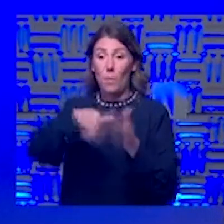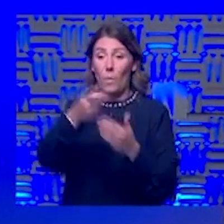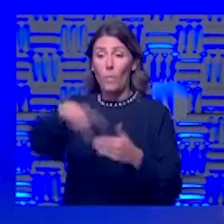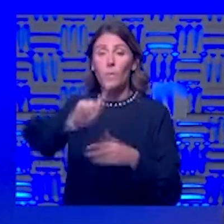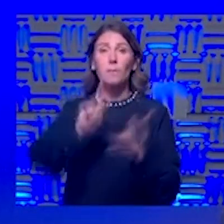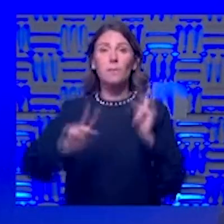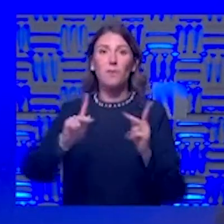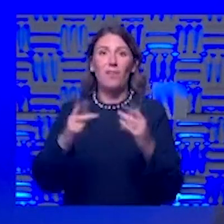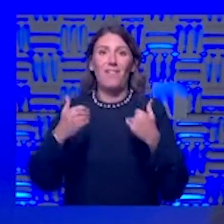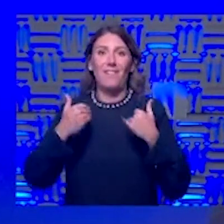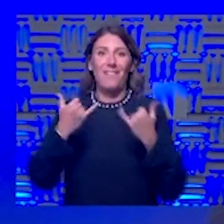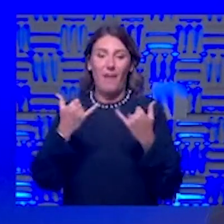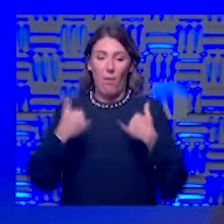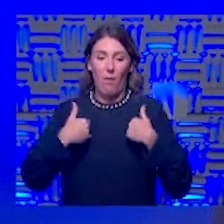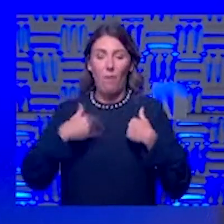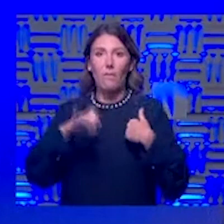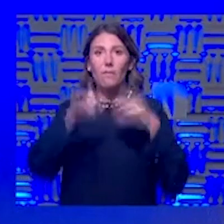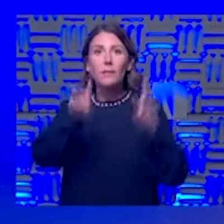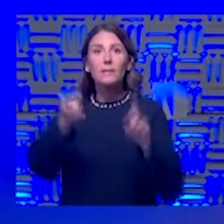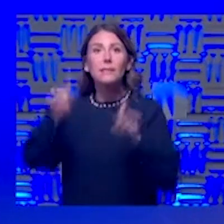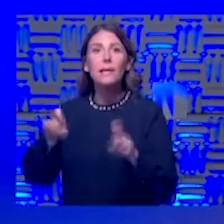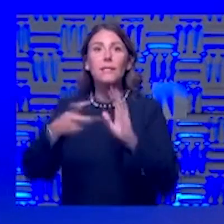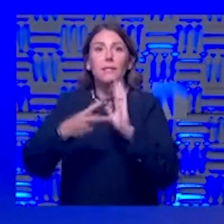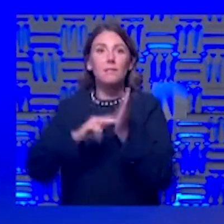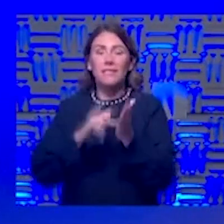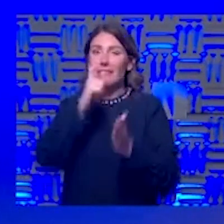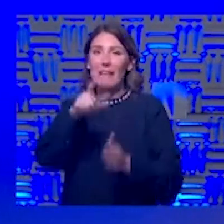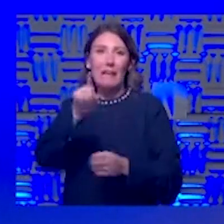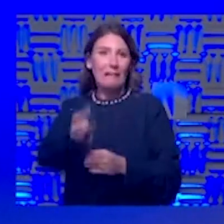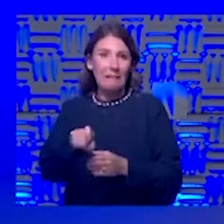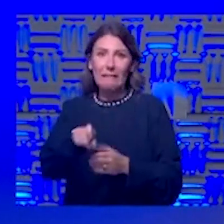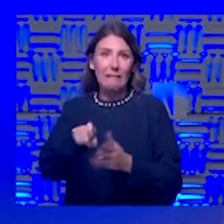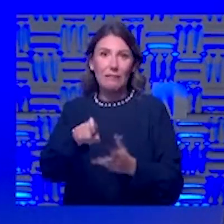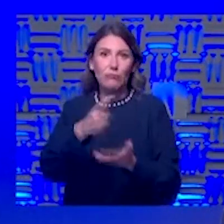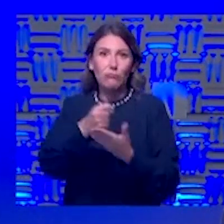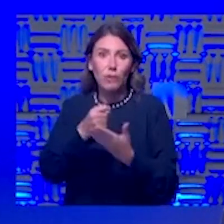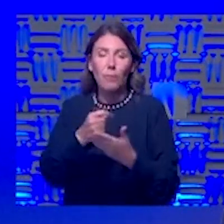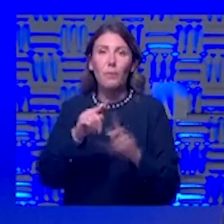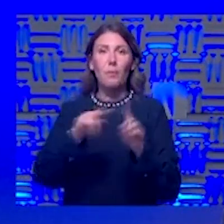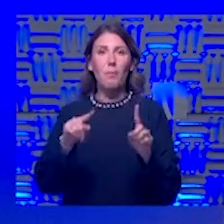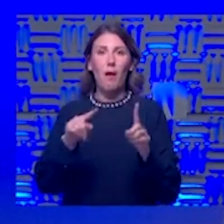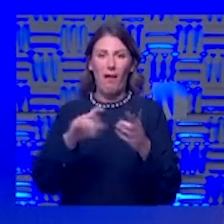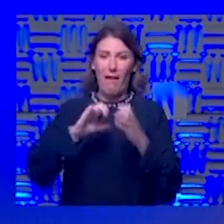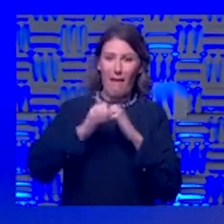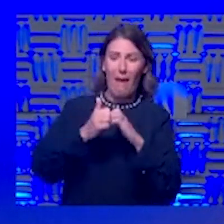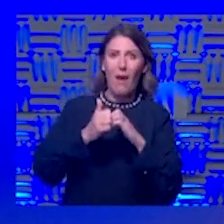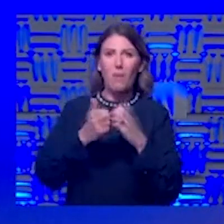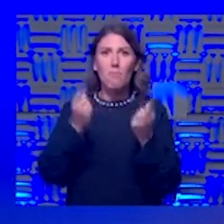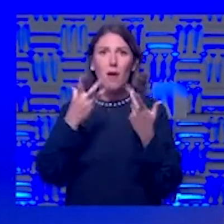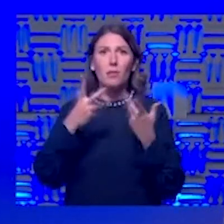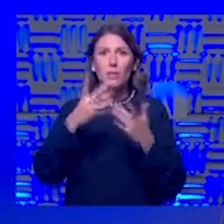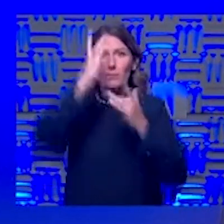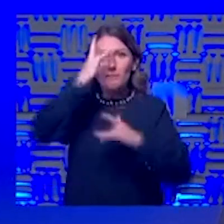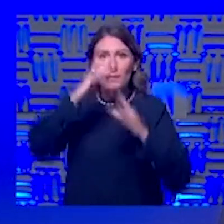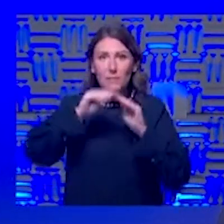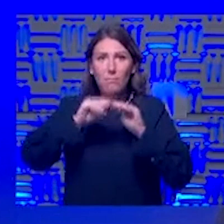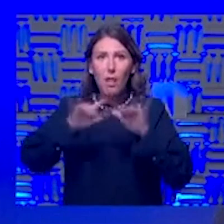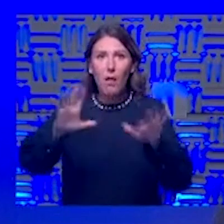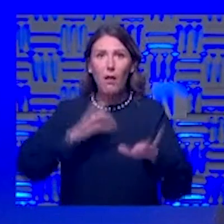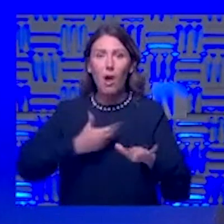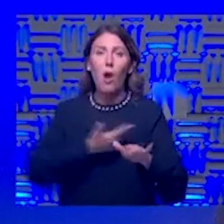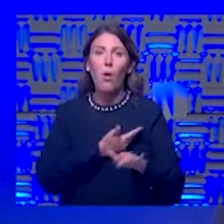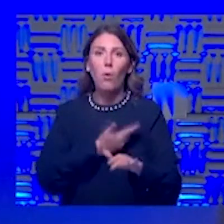So that is good, but we are still learning more about how prevalent the disease is, how far it's penetrated into our society, but it is still